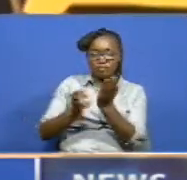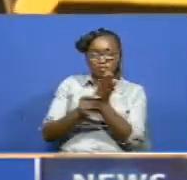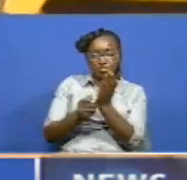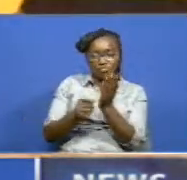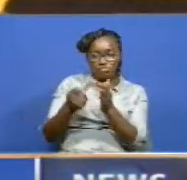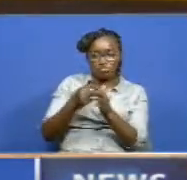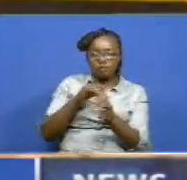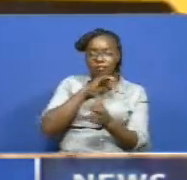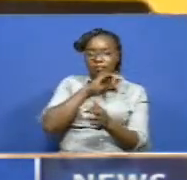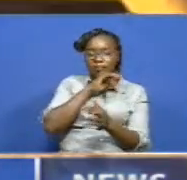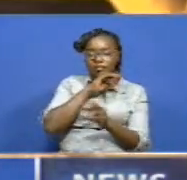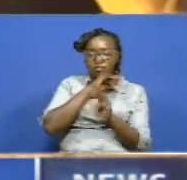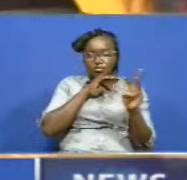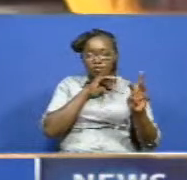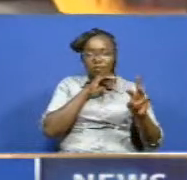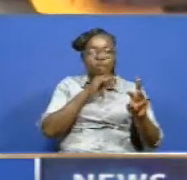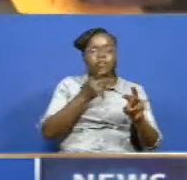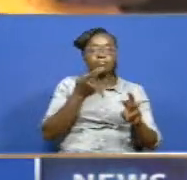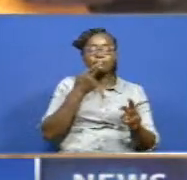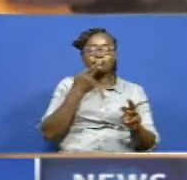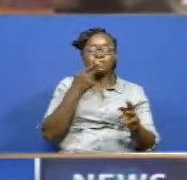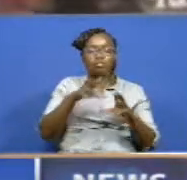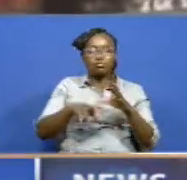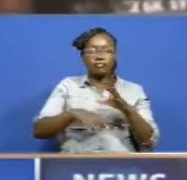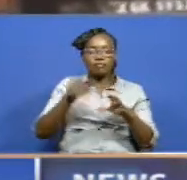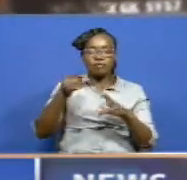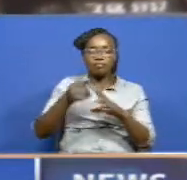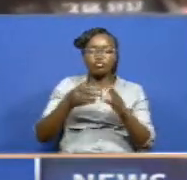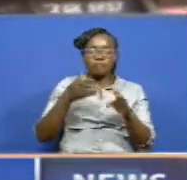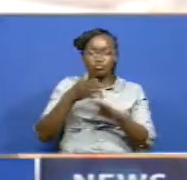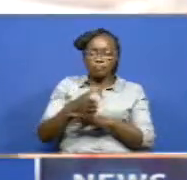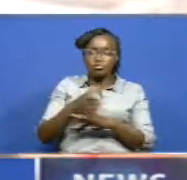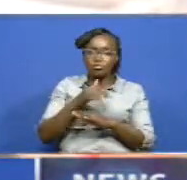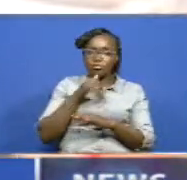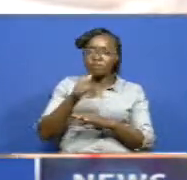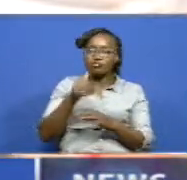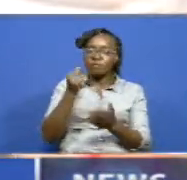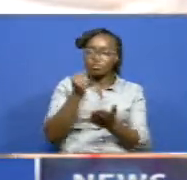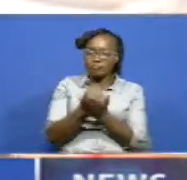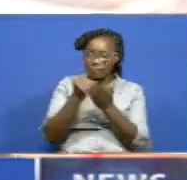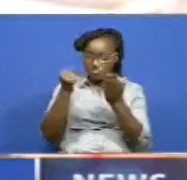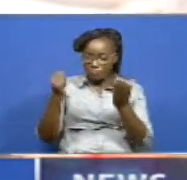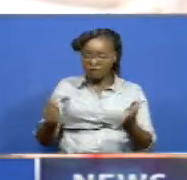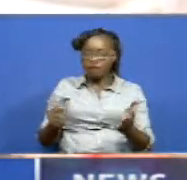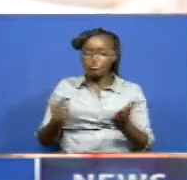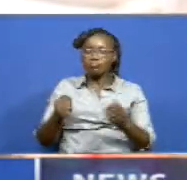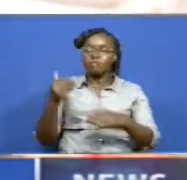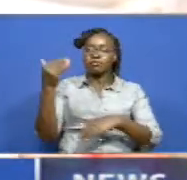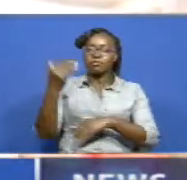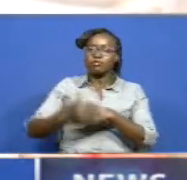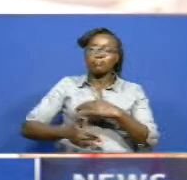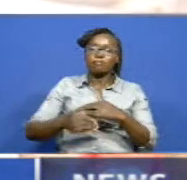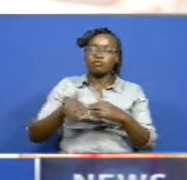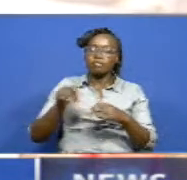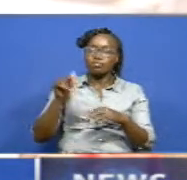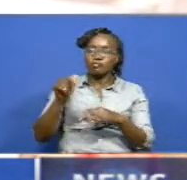impounded in West Pokot, bringing in the farm produce through non-gazetted border entry points. Ile mahindi inatoka Uganda,